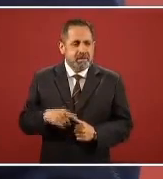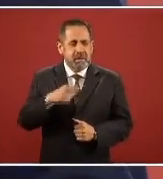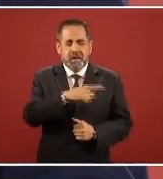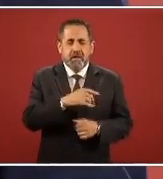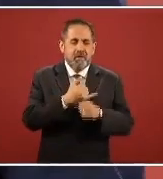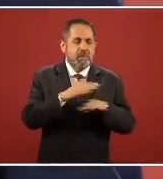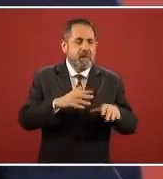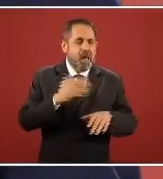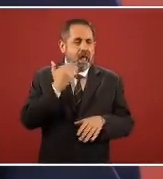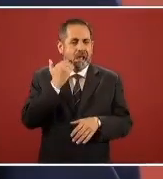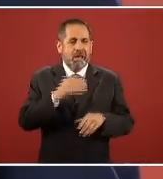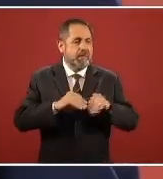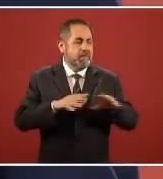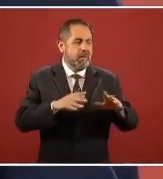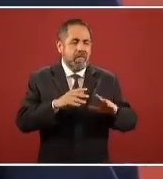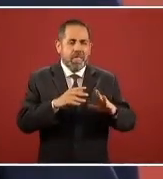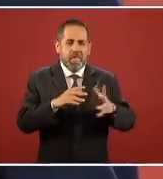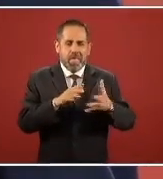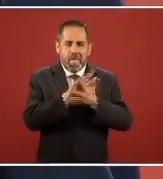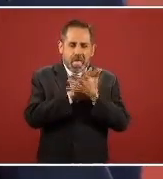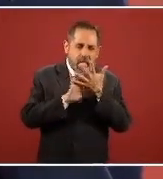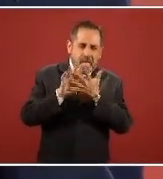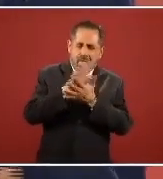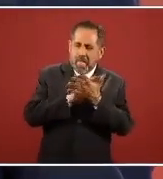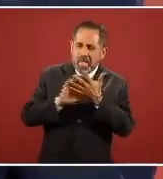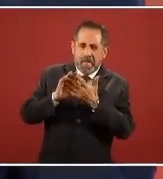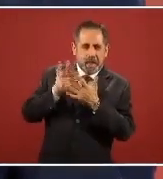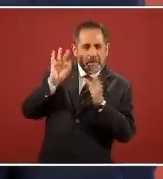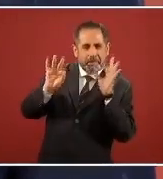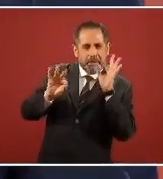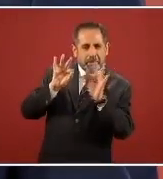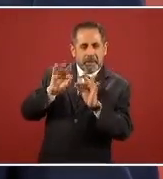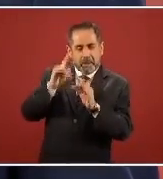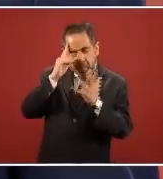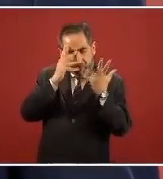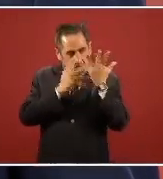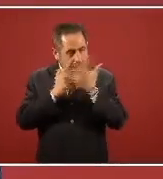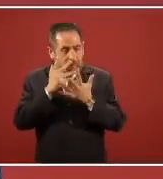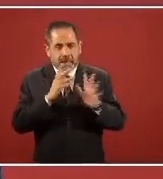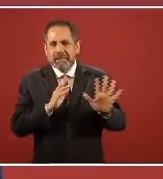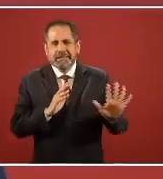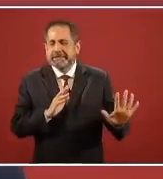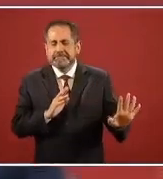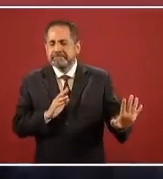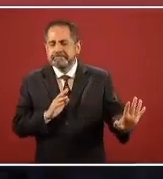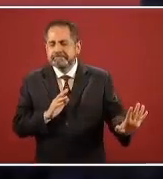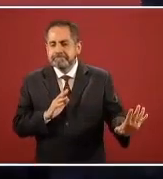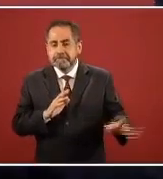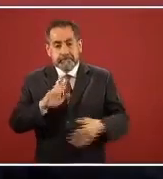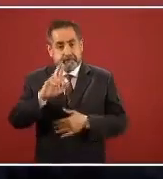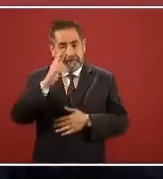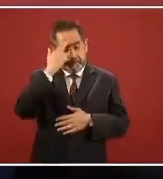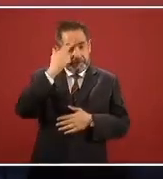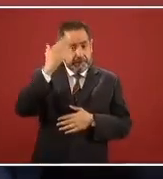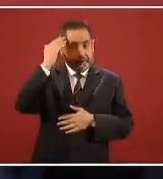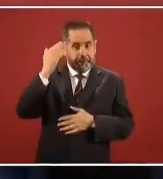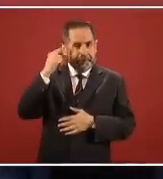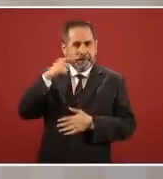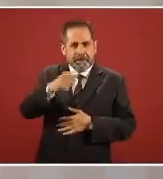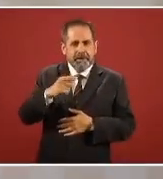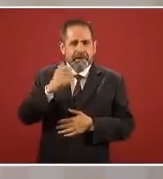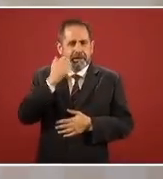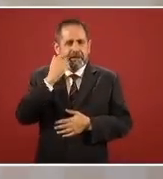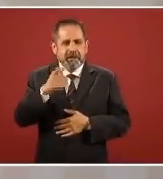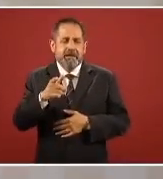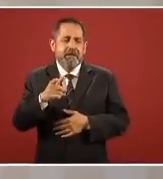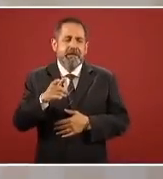deformación esta. It's got to do with the same thing. Of confusing us. ¿Se acuerdan cuando el paso de Charola?